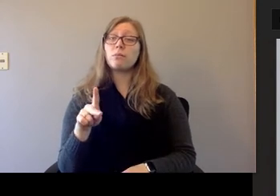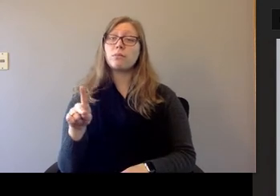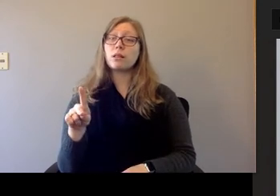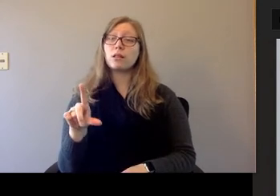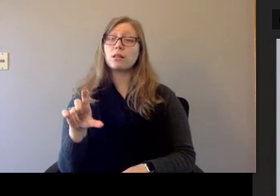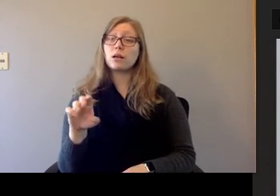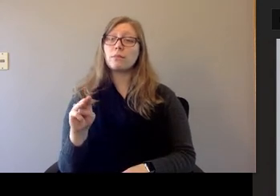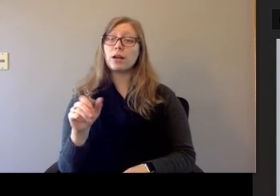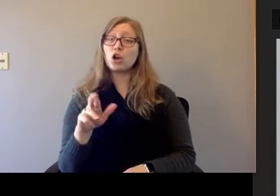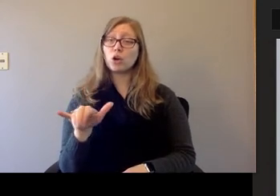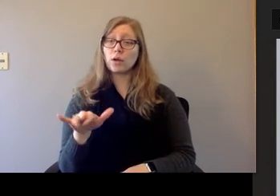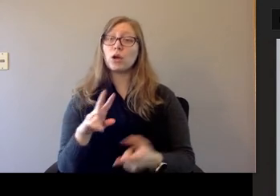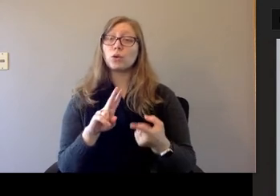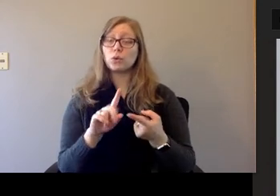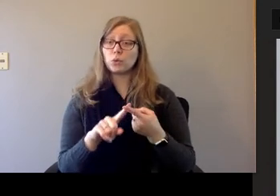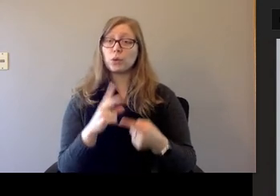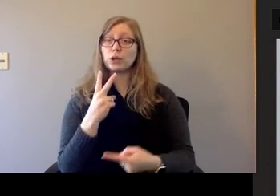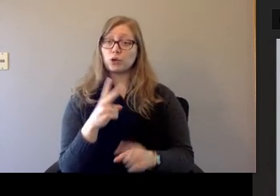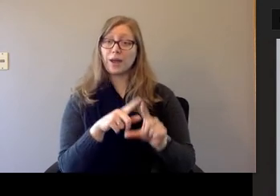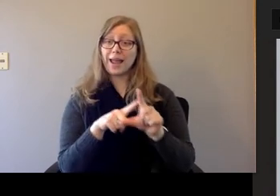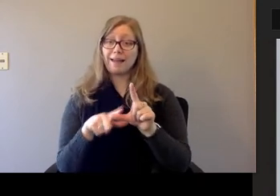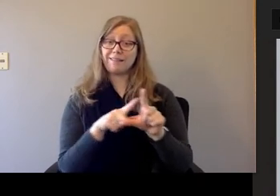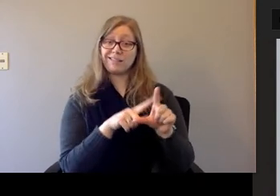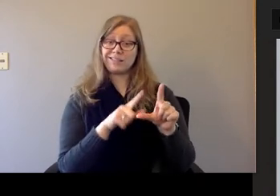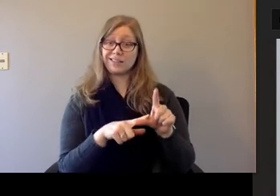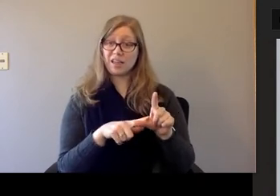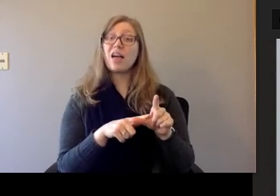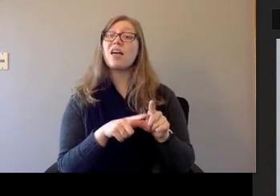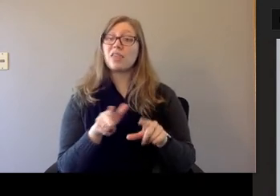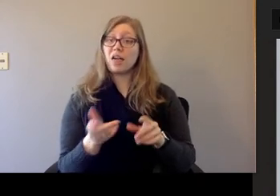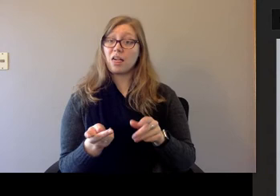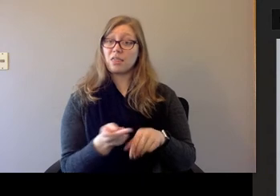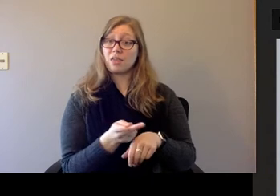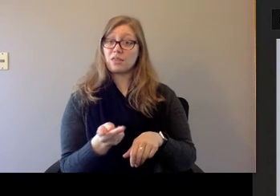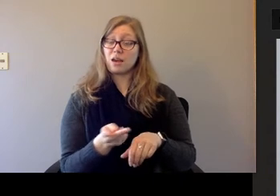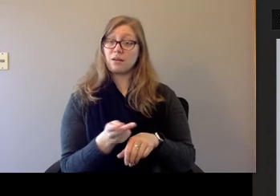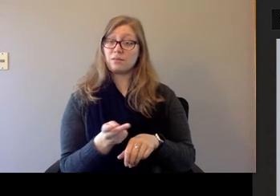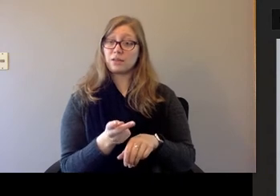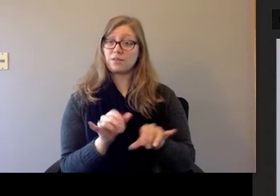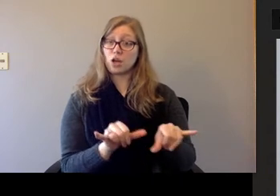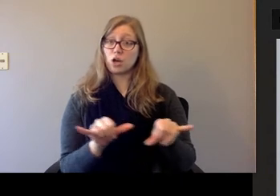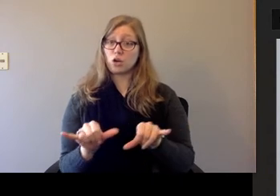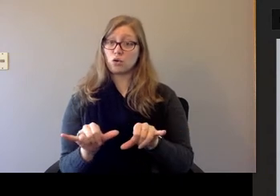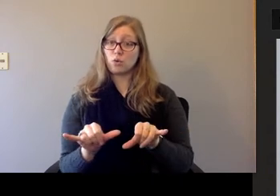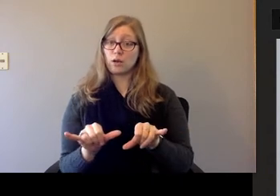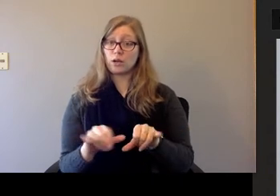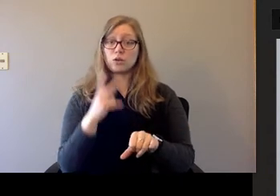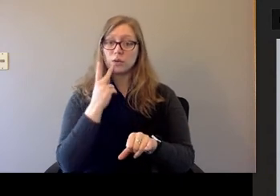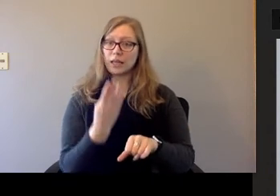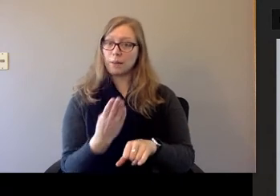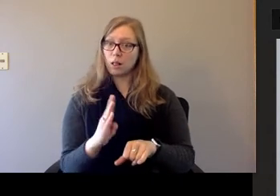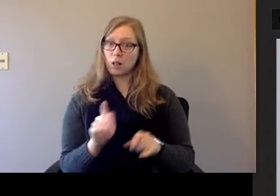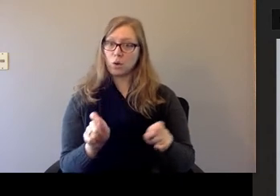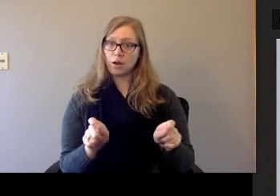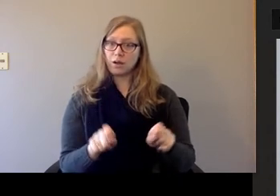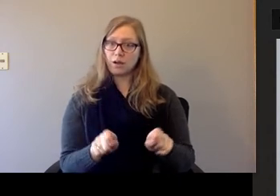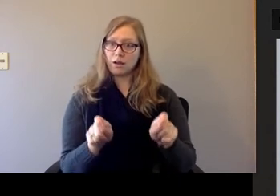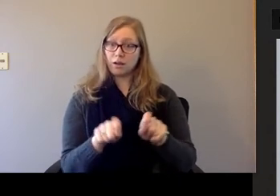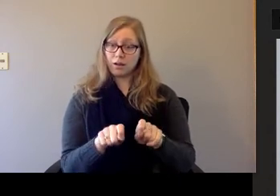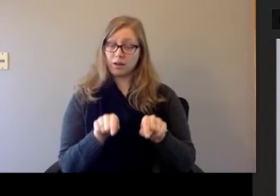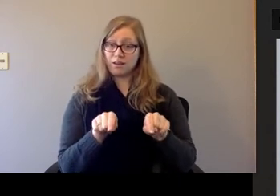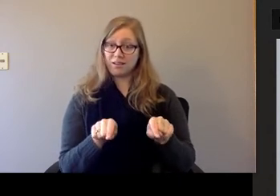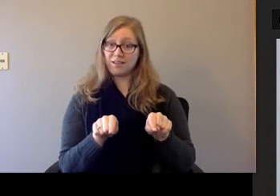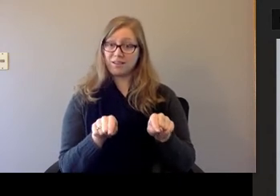angles. And so if I look at this, this little blue angle here that I have marked